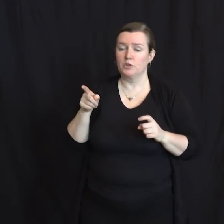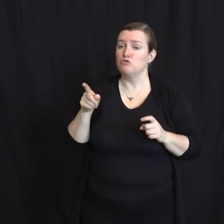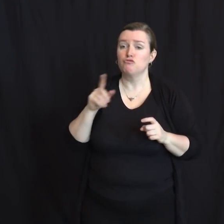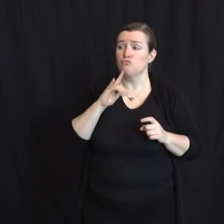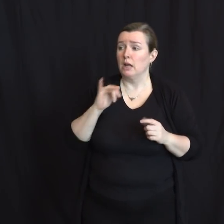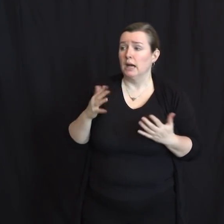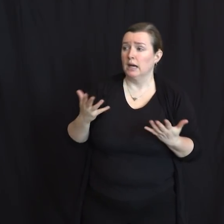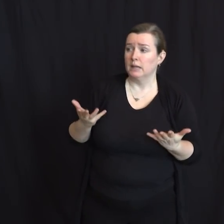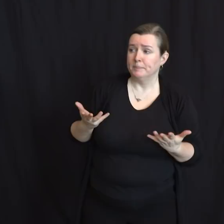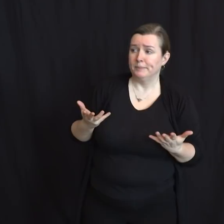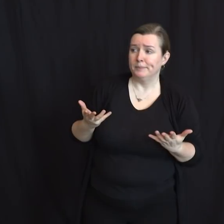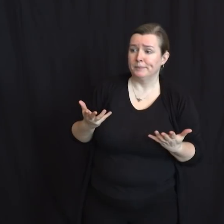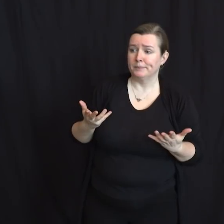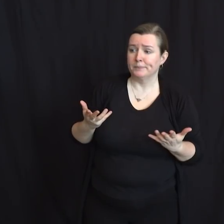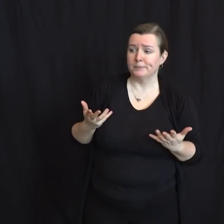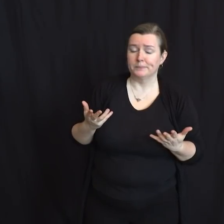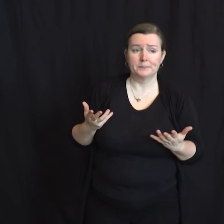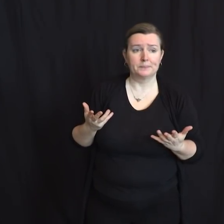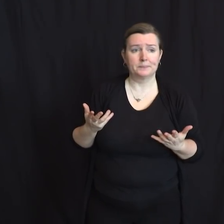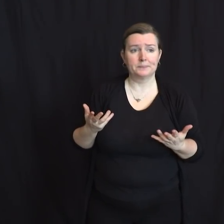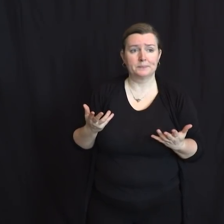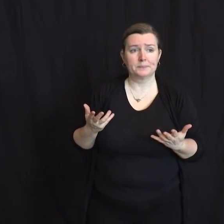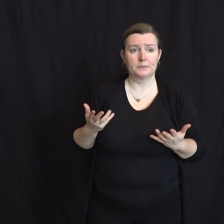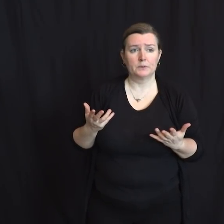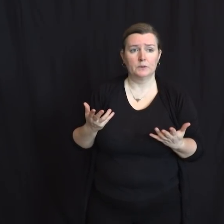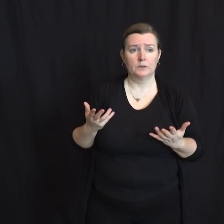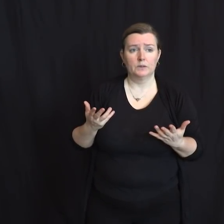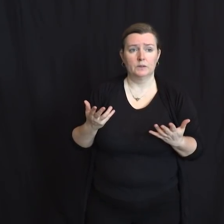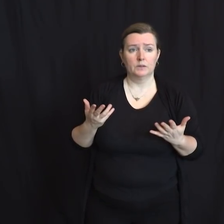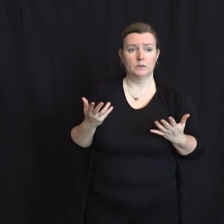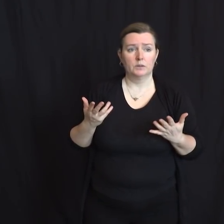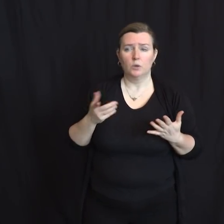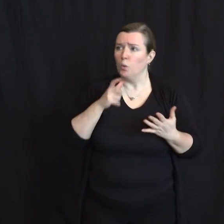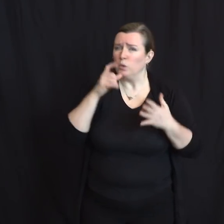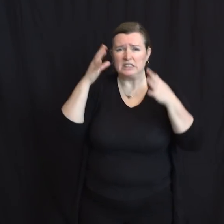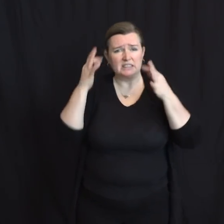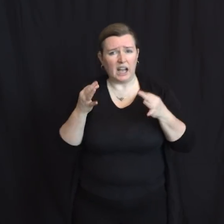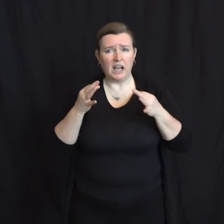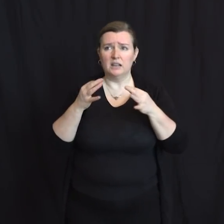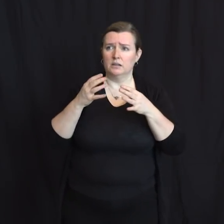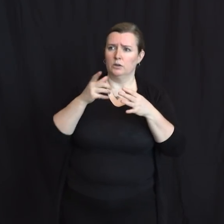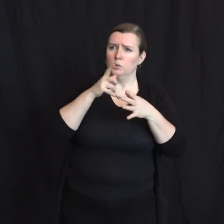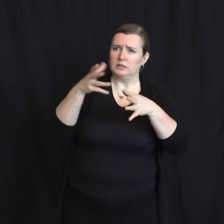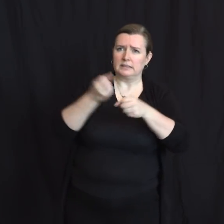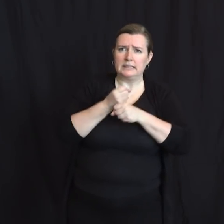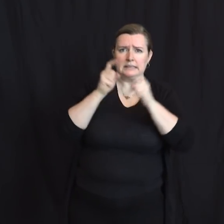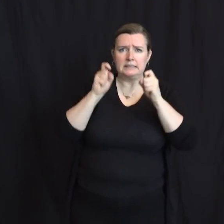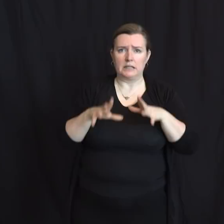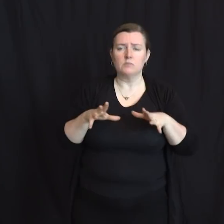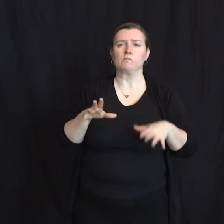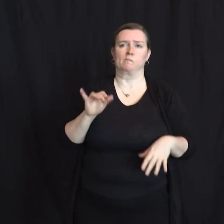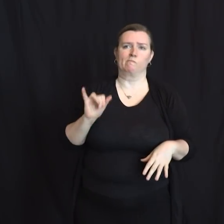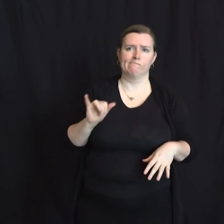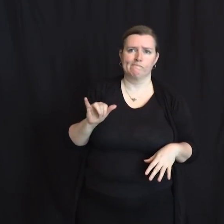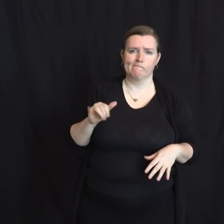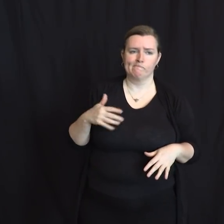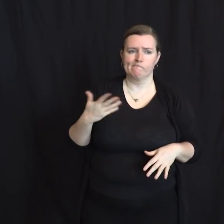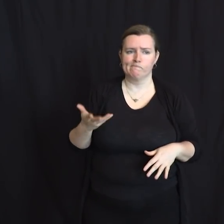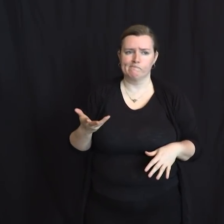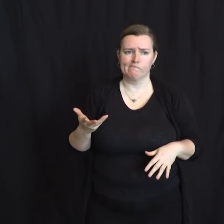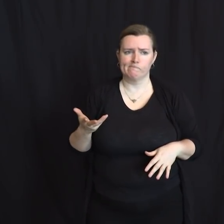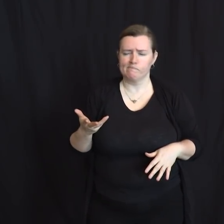the biggest determinant of who's getting it now. Again, all tests in the state require physician prescription. Those